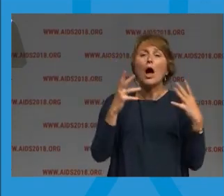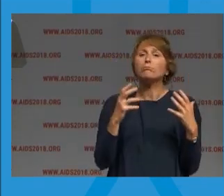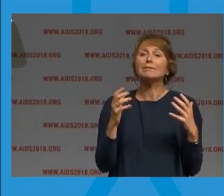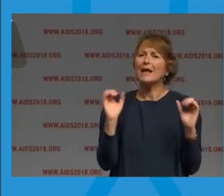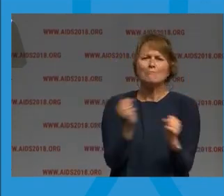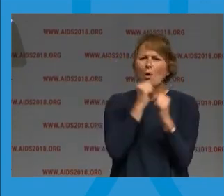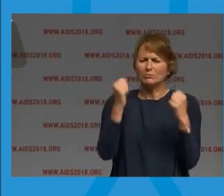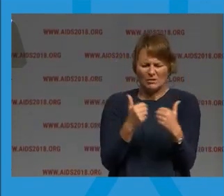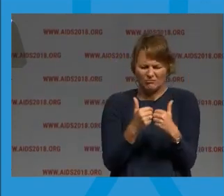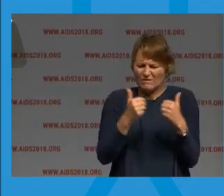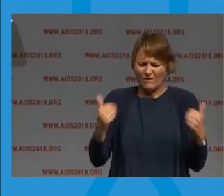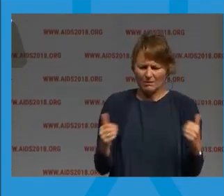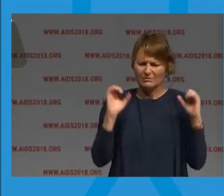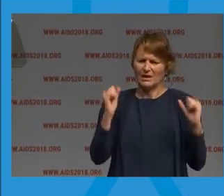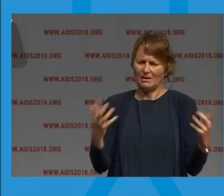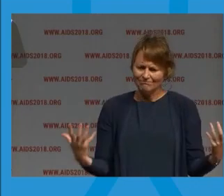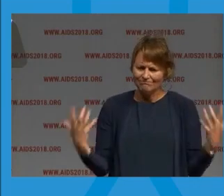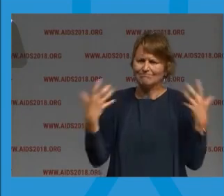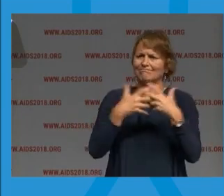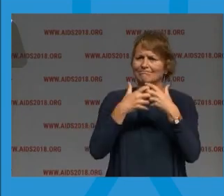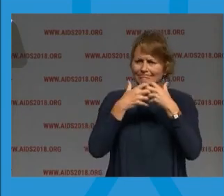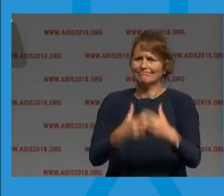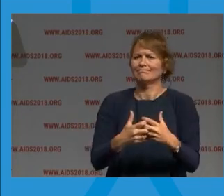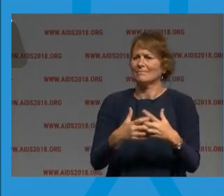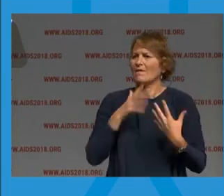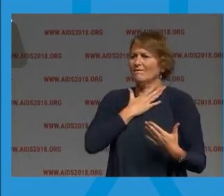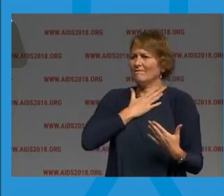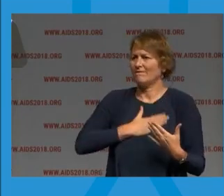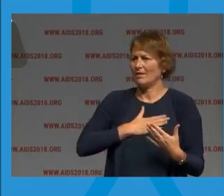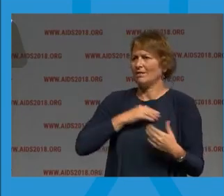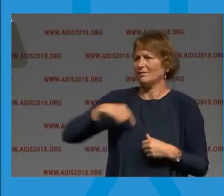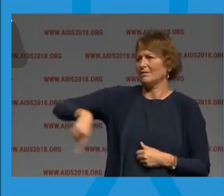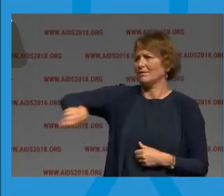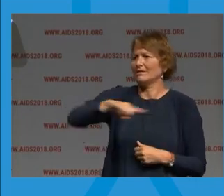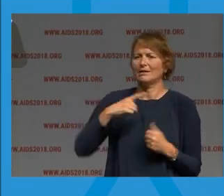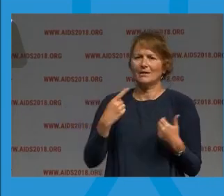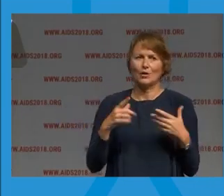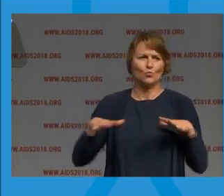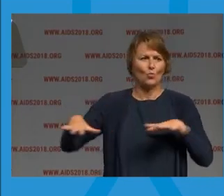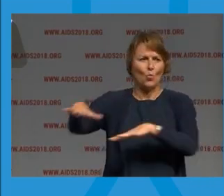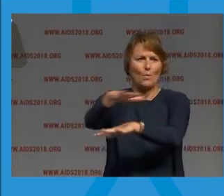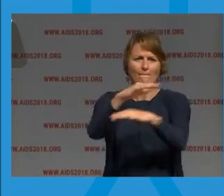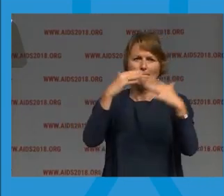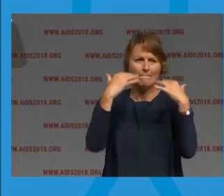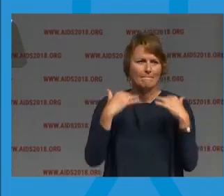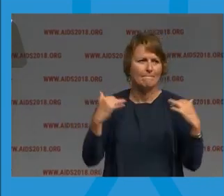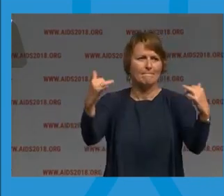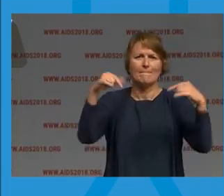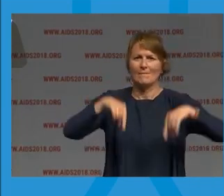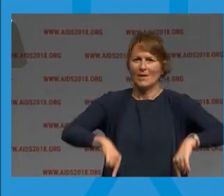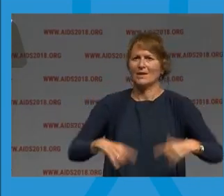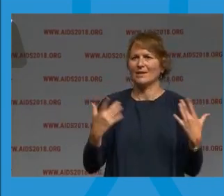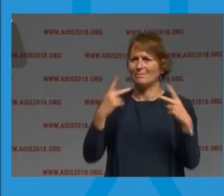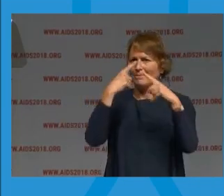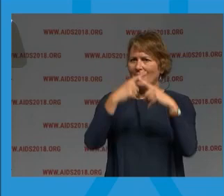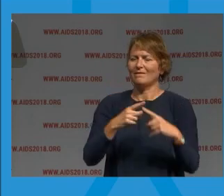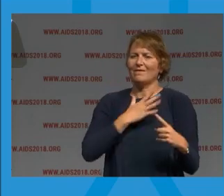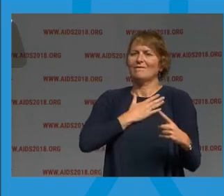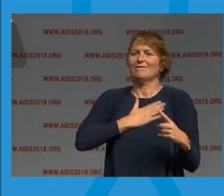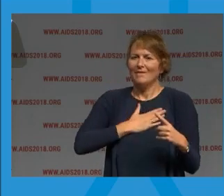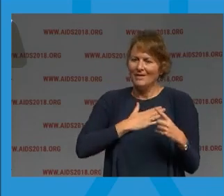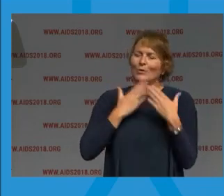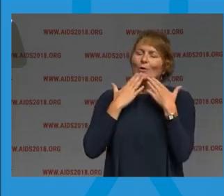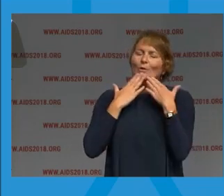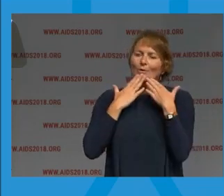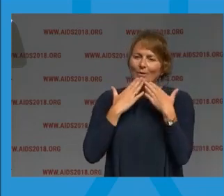us. And I feel it in this room. I feel it here in Amsterdam. I'm so grateful